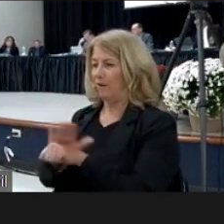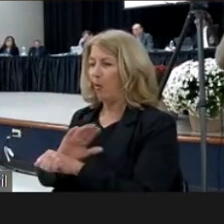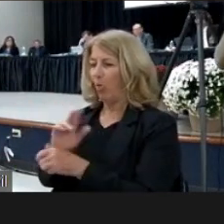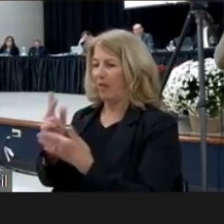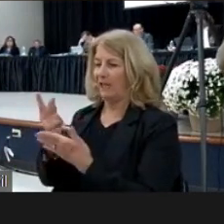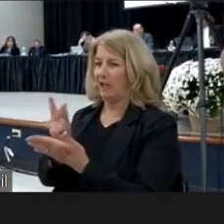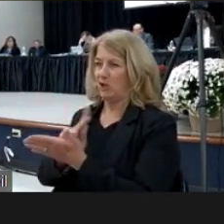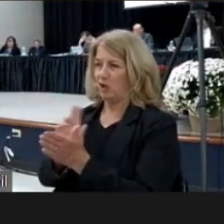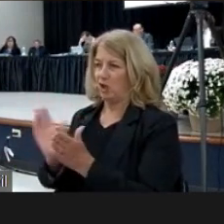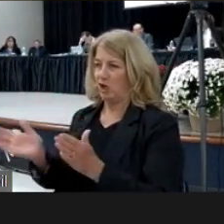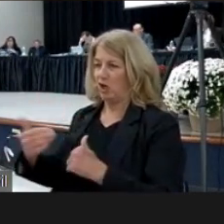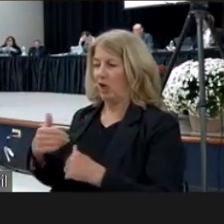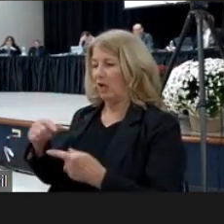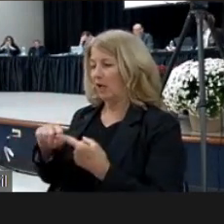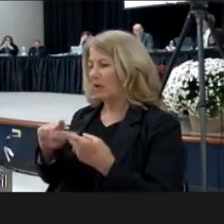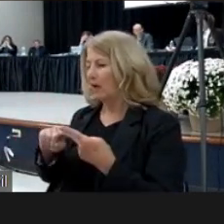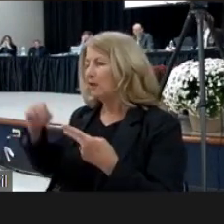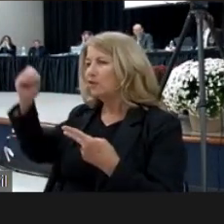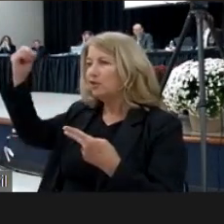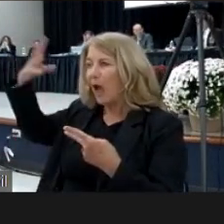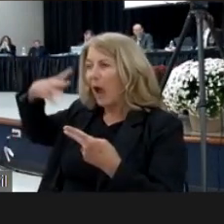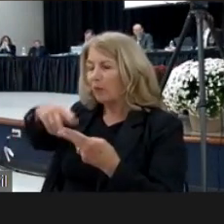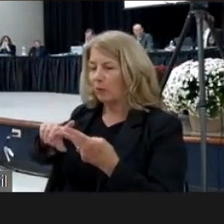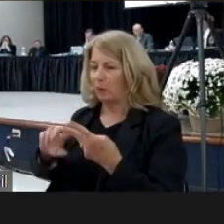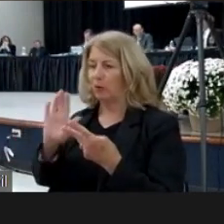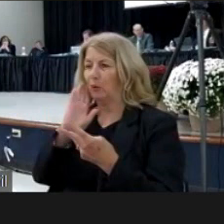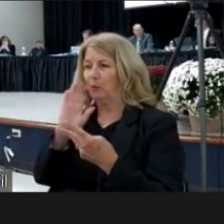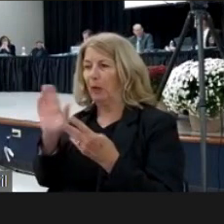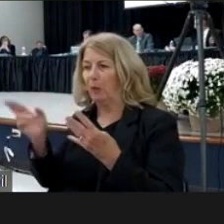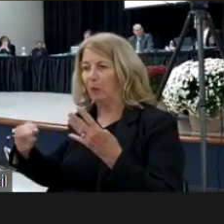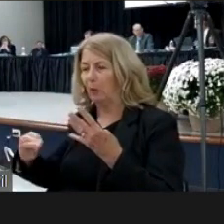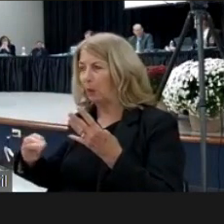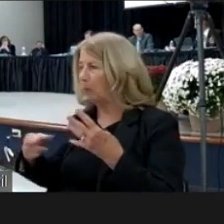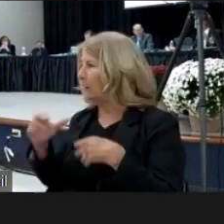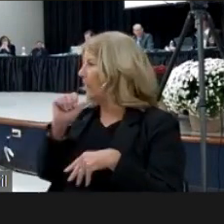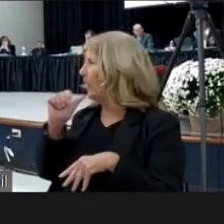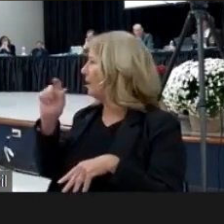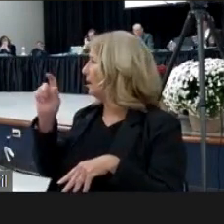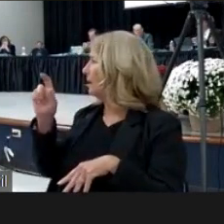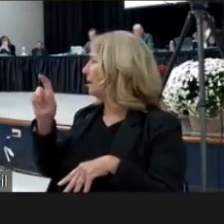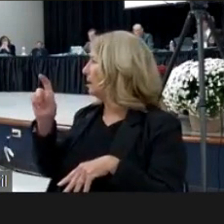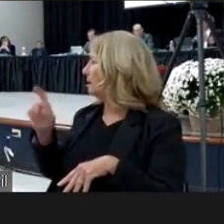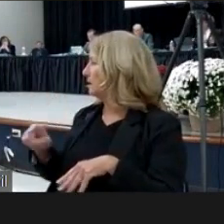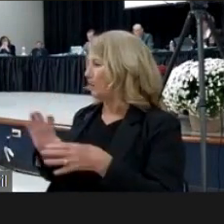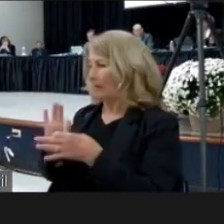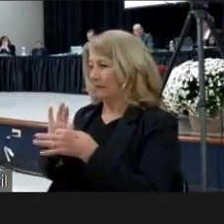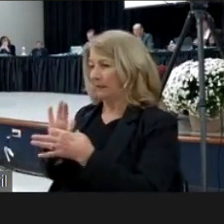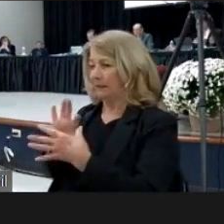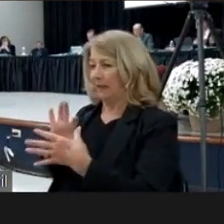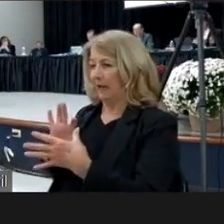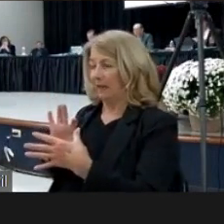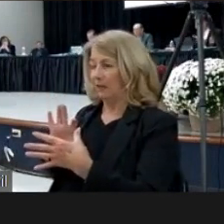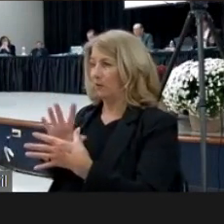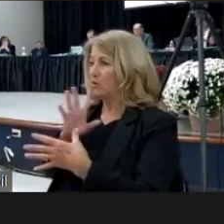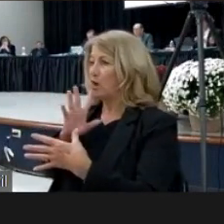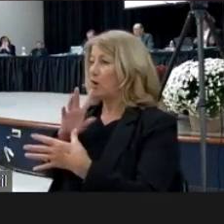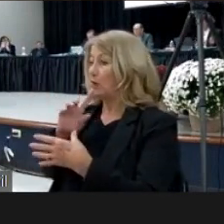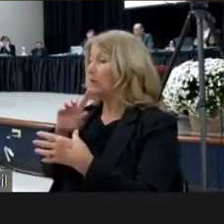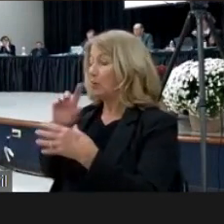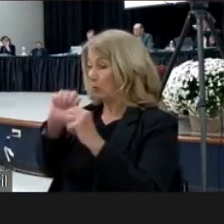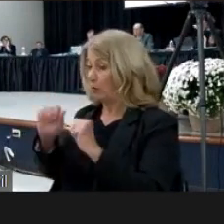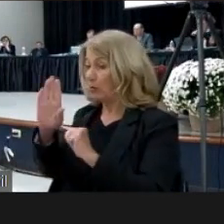kitchen, showers, bedroom. And it's not Living space, necessarily it's detached. We're talking about a basement, a